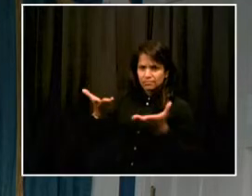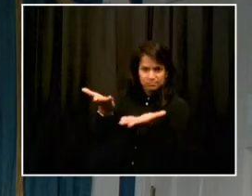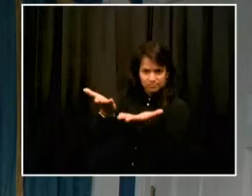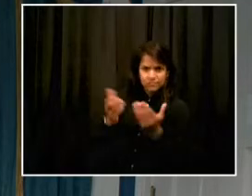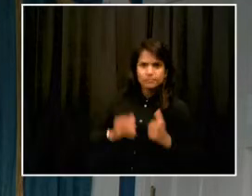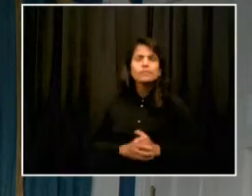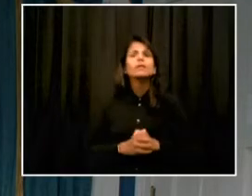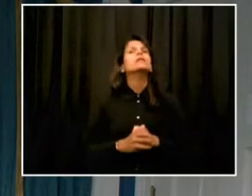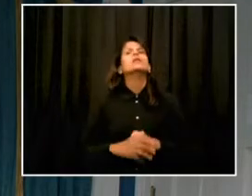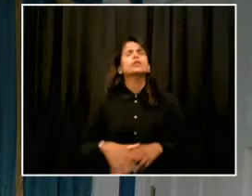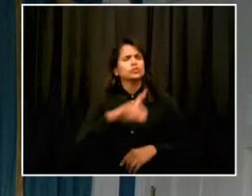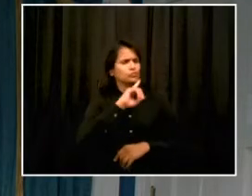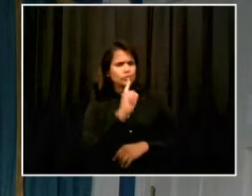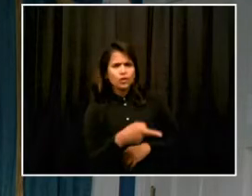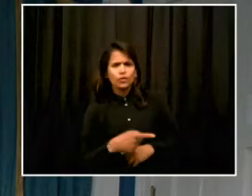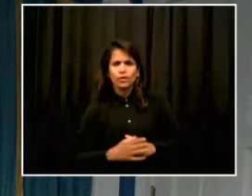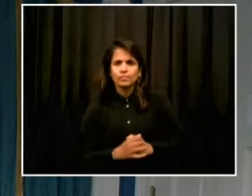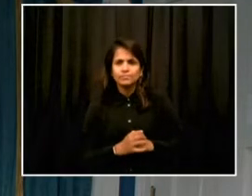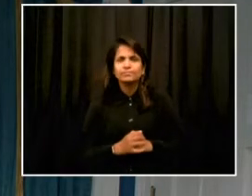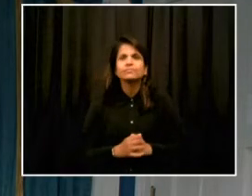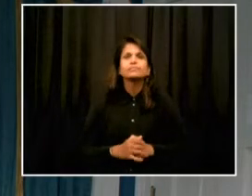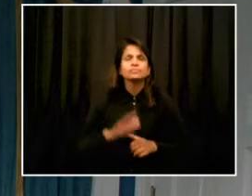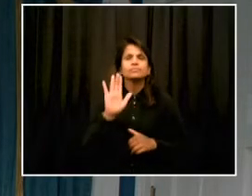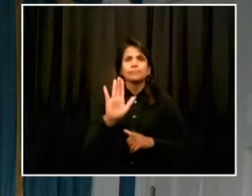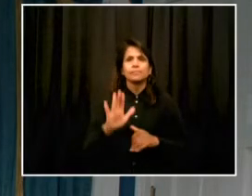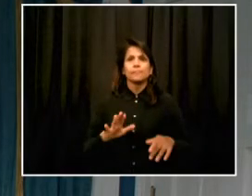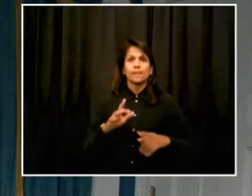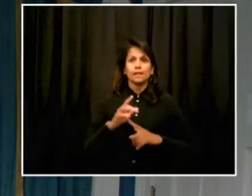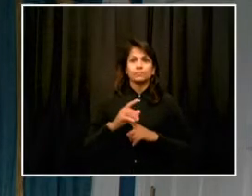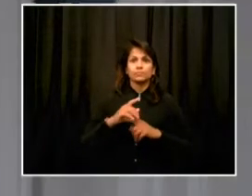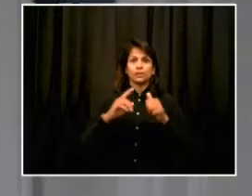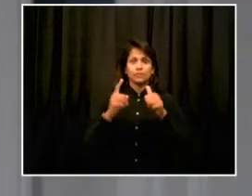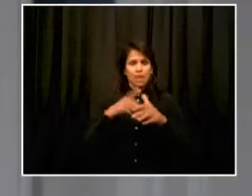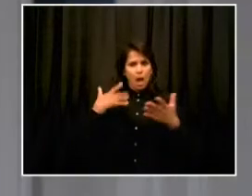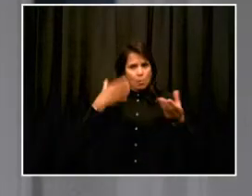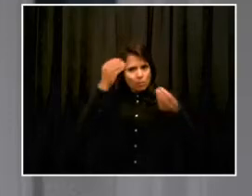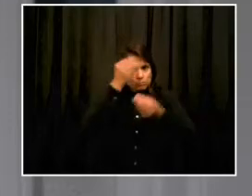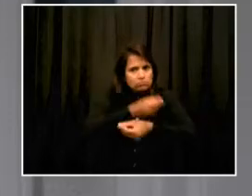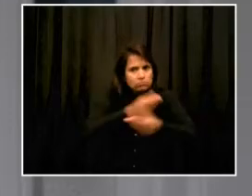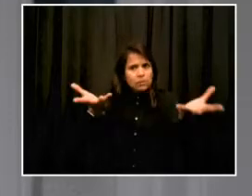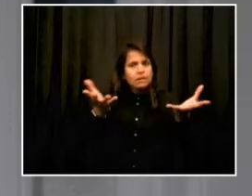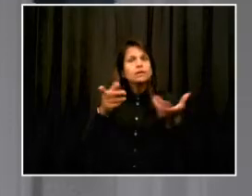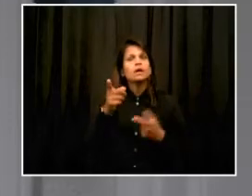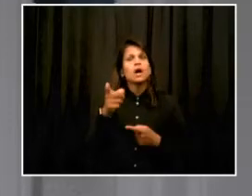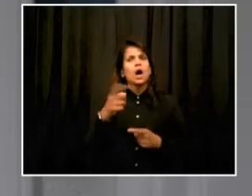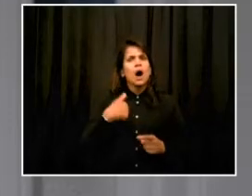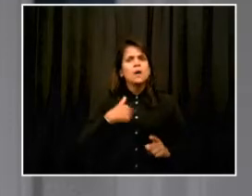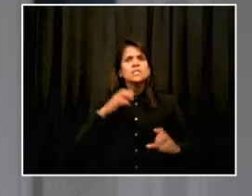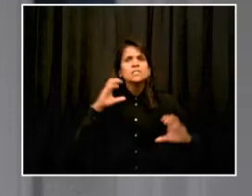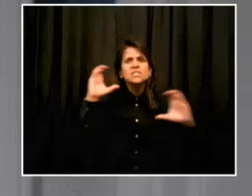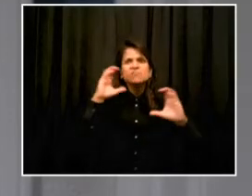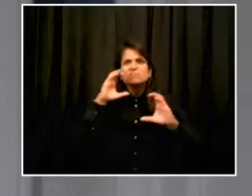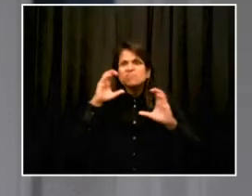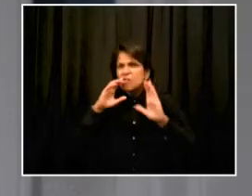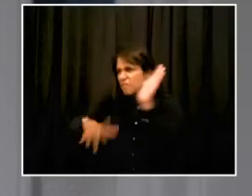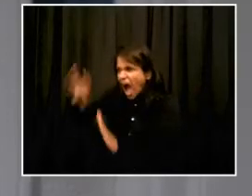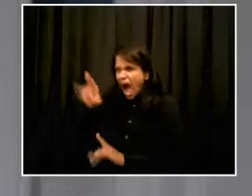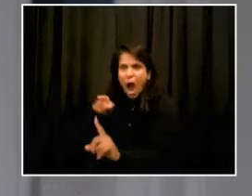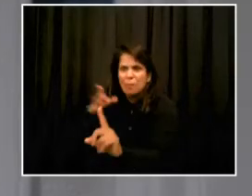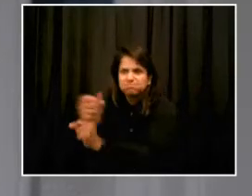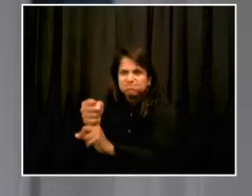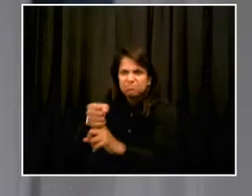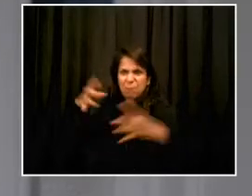not looking to target out-of-state residents. In fact, what we're looking to do is educate people who have spent time at